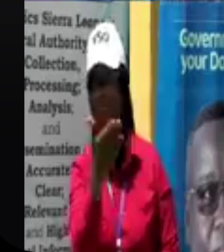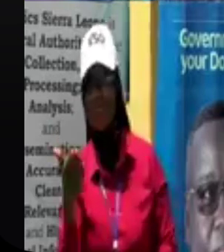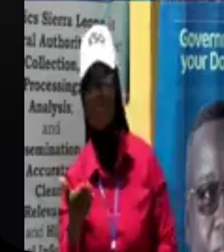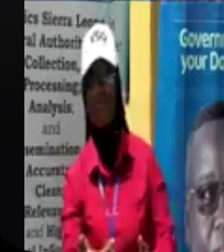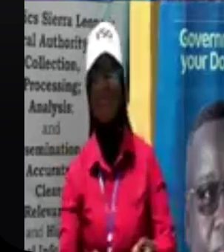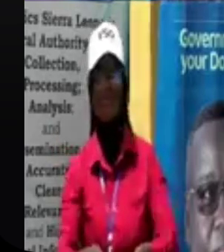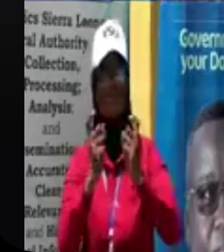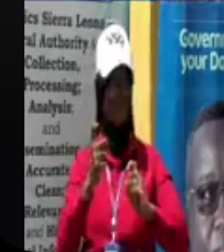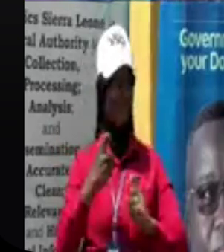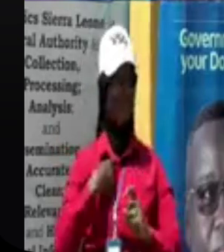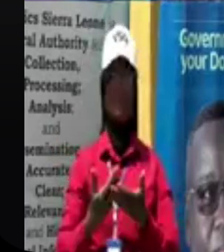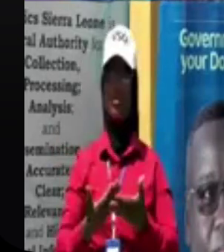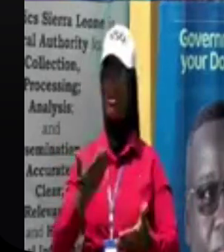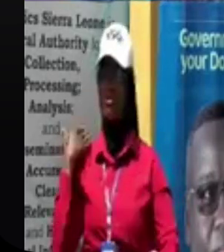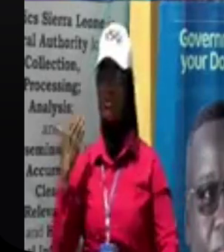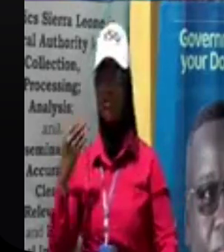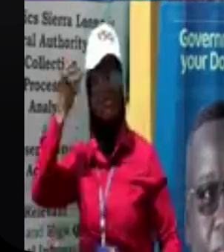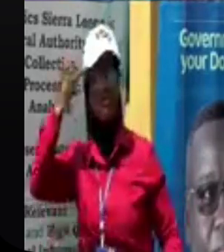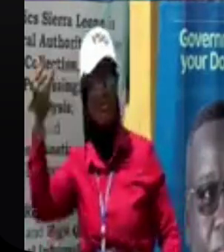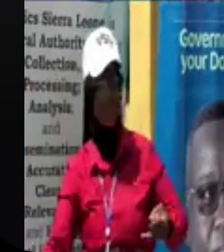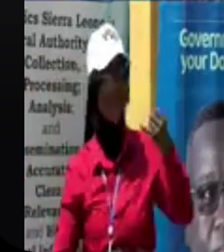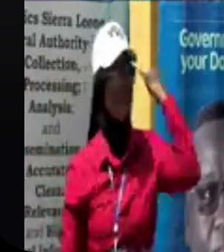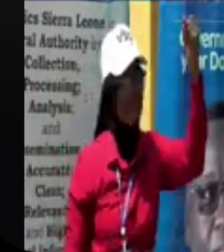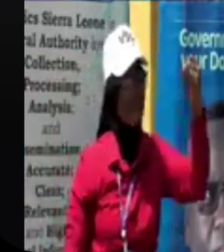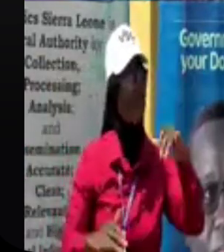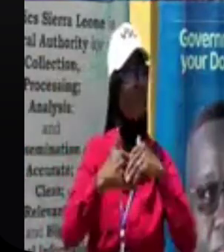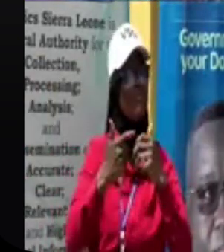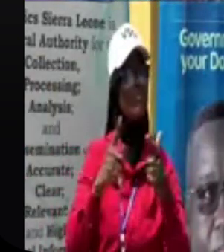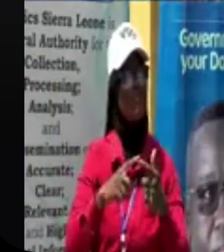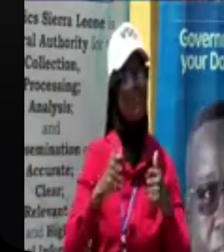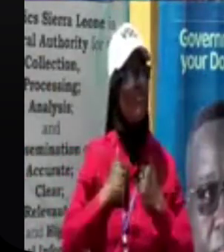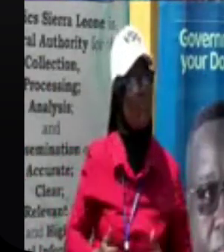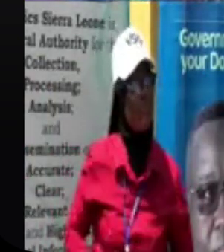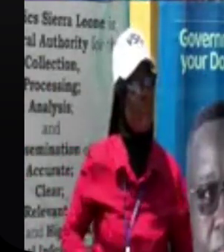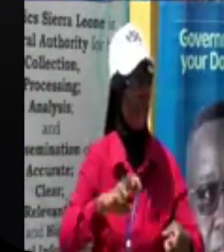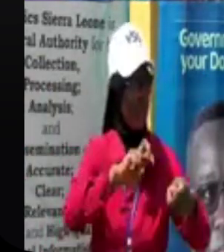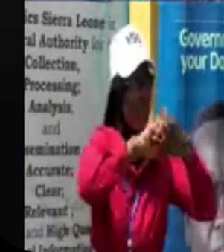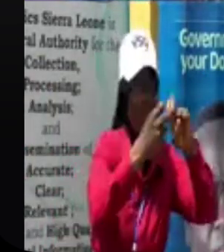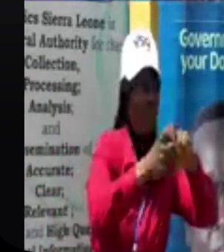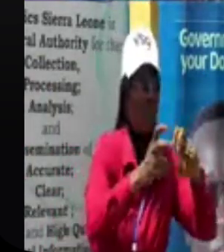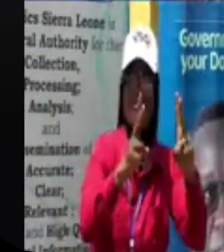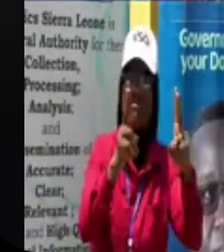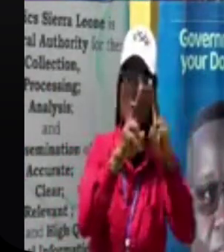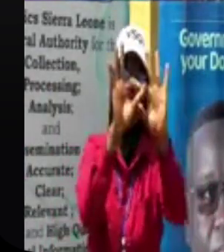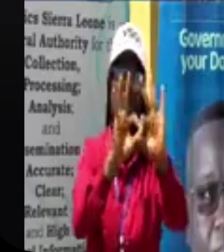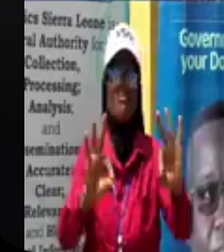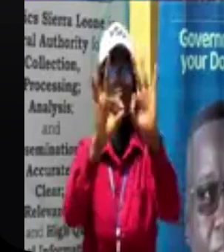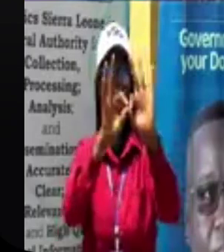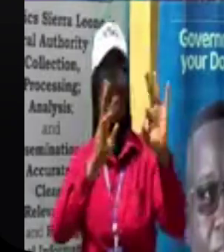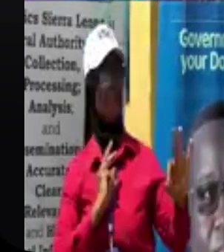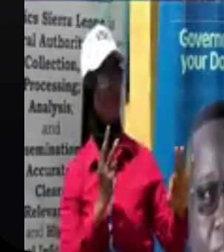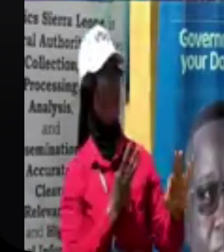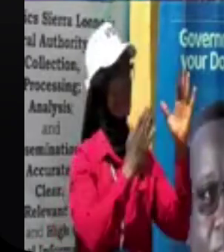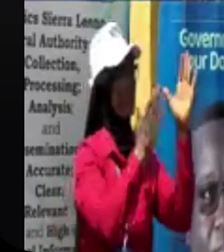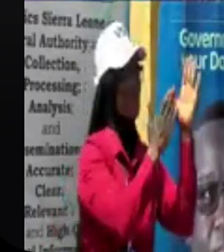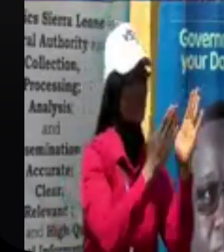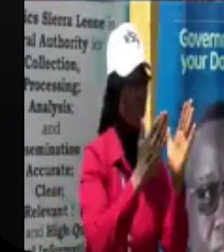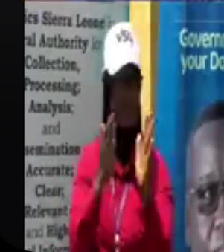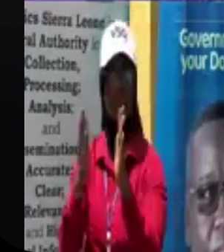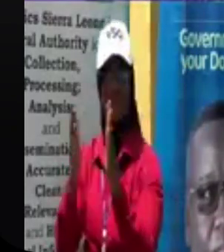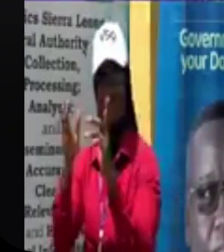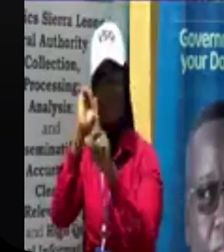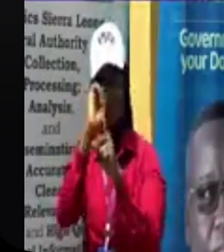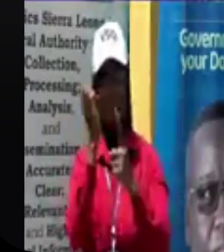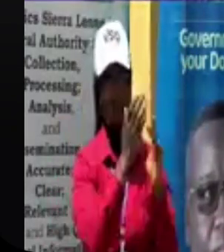back solutions, suggestions, how we address the problem, because it's very important. We at the Ministry of Planning and Economy, we don't put the